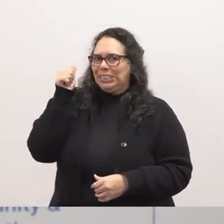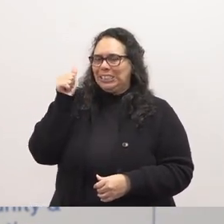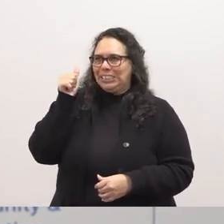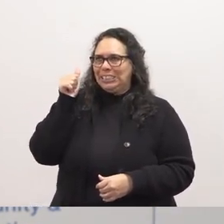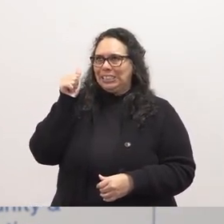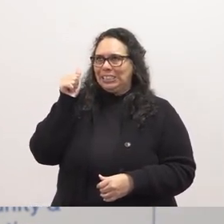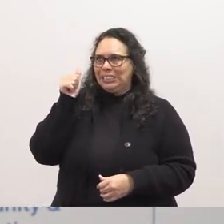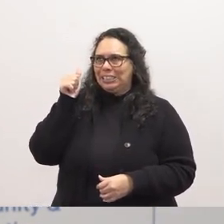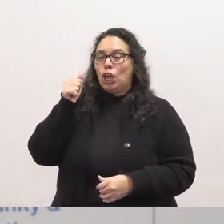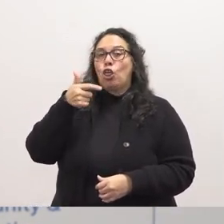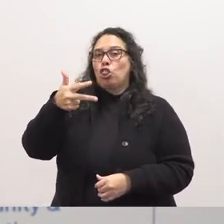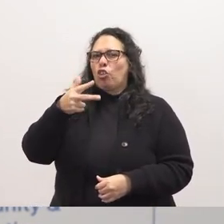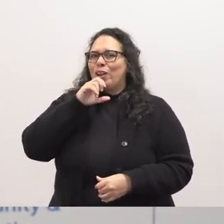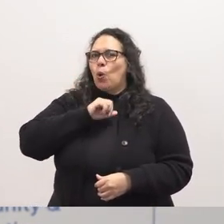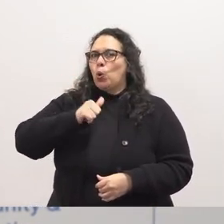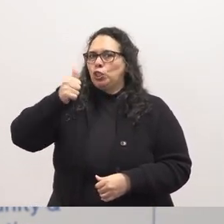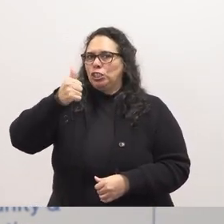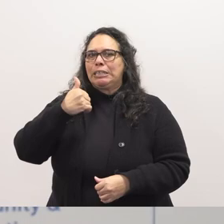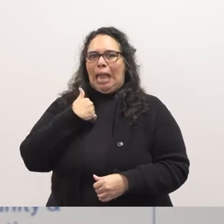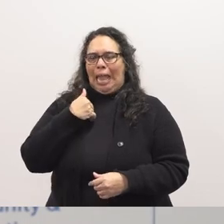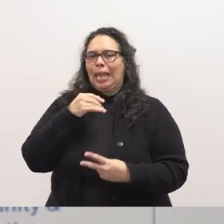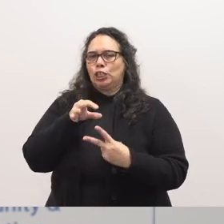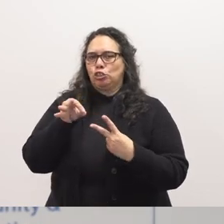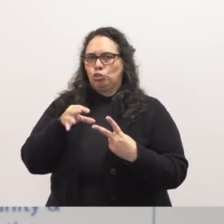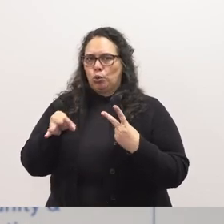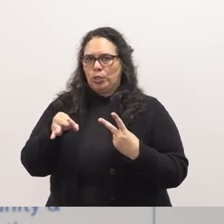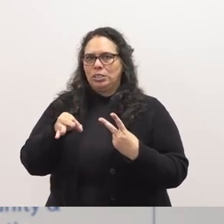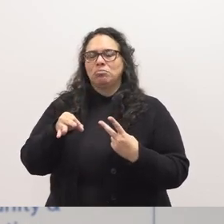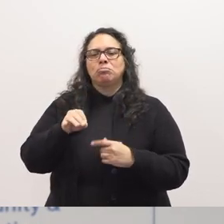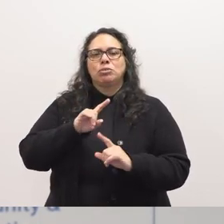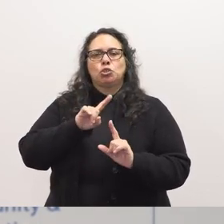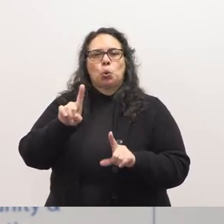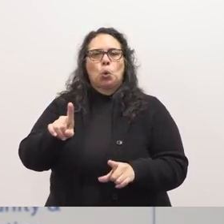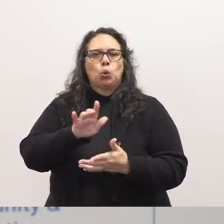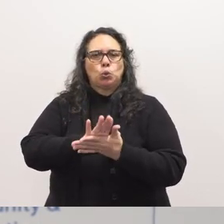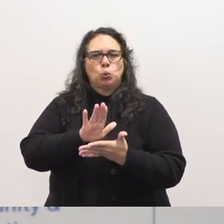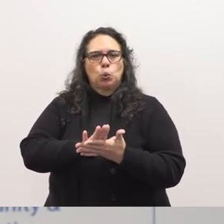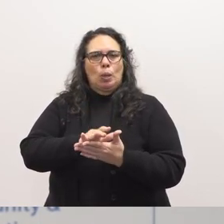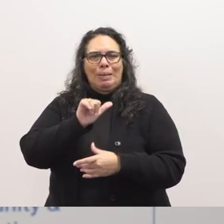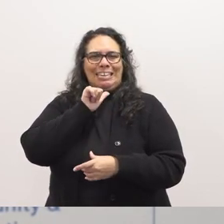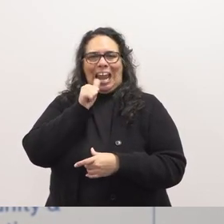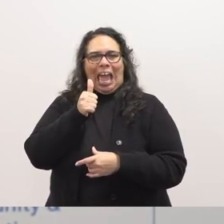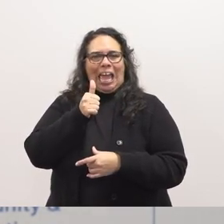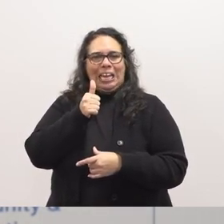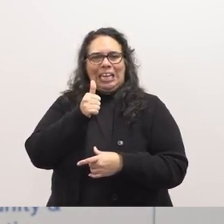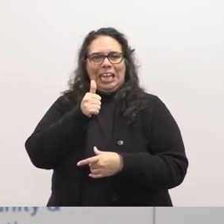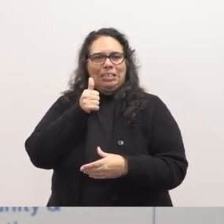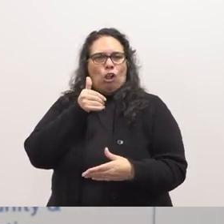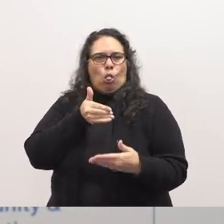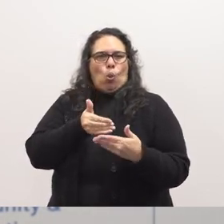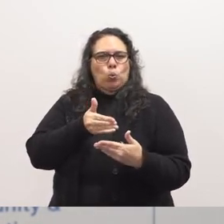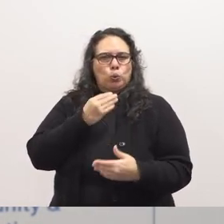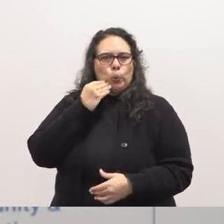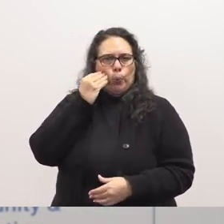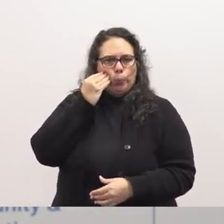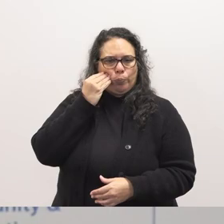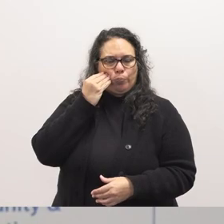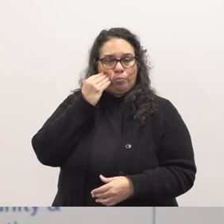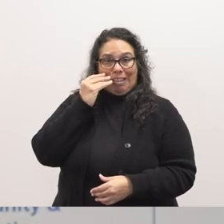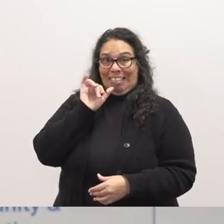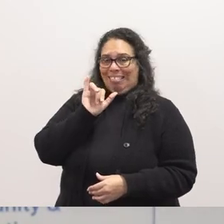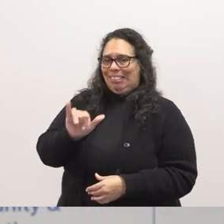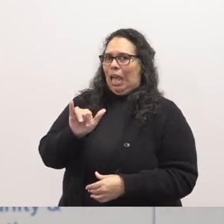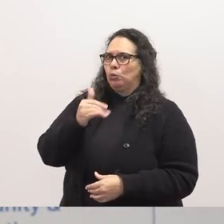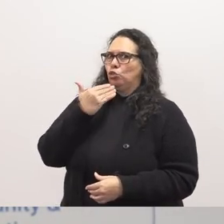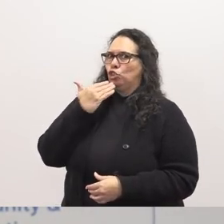The three oldest have had a choice of attending a school outside of their area, and that really paved the way for higher education